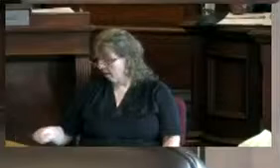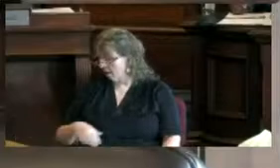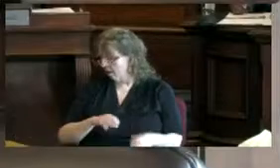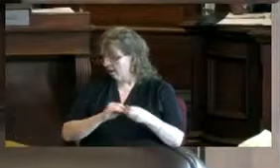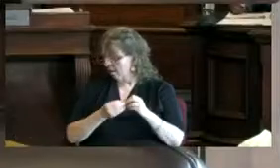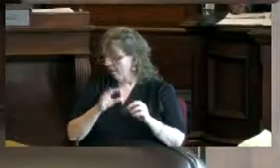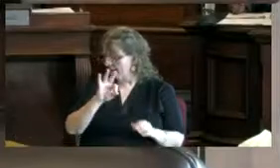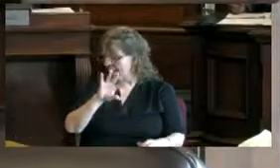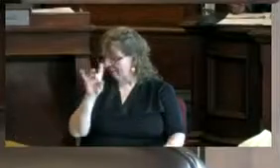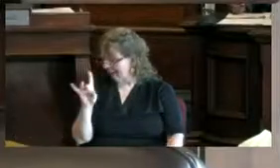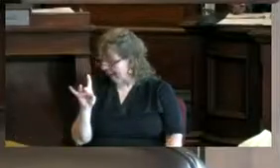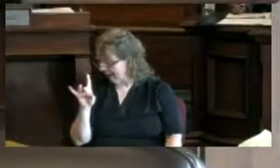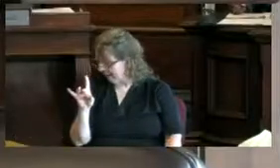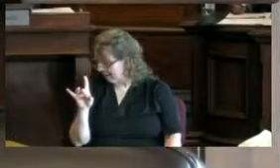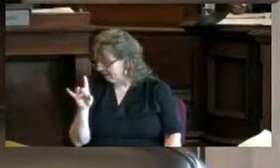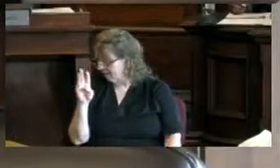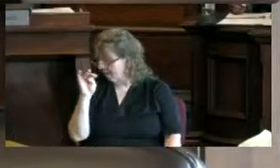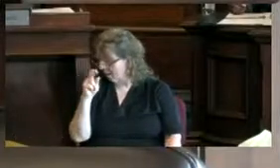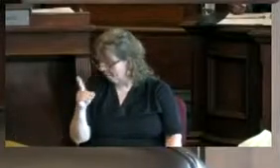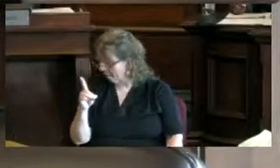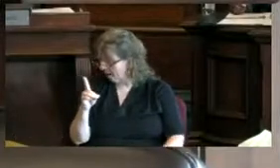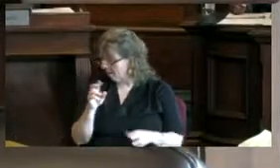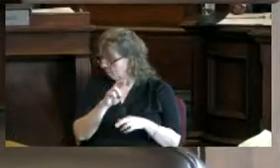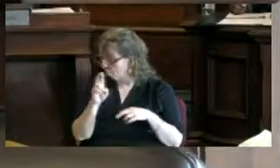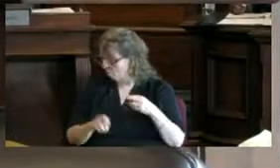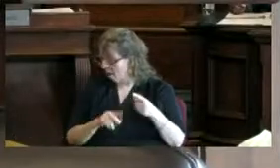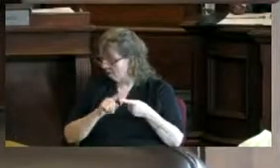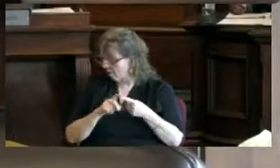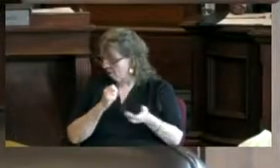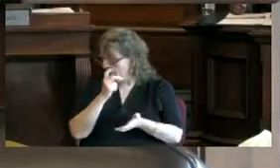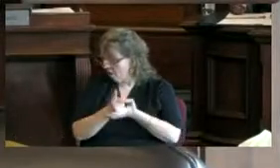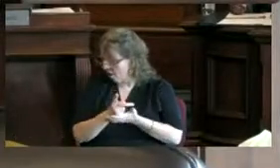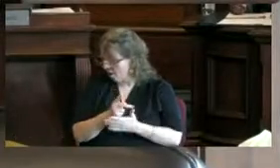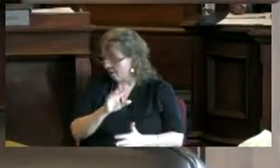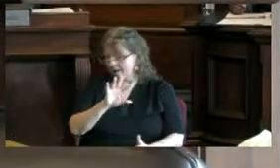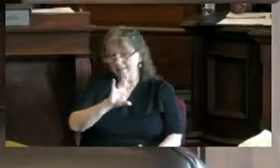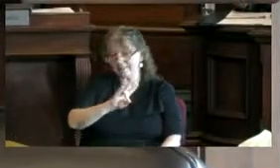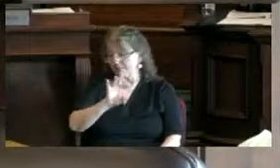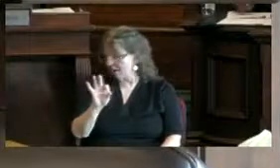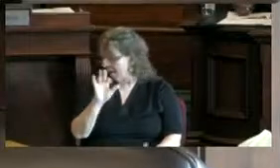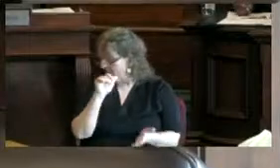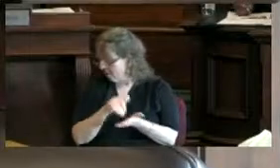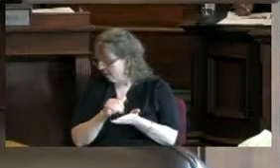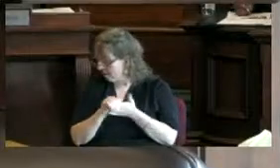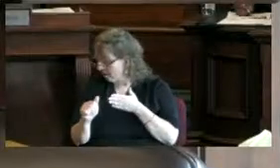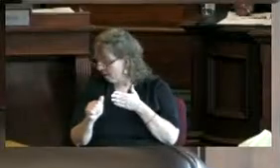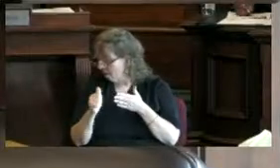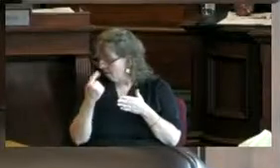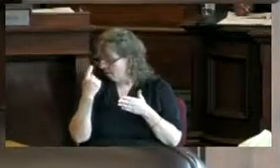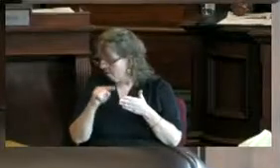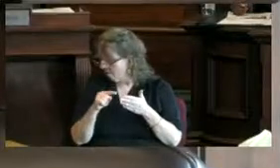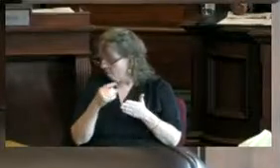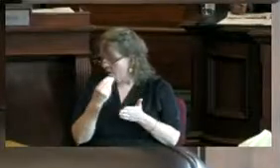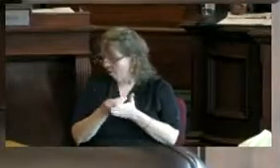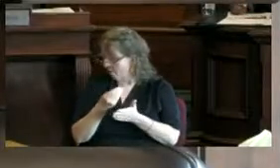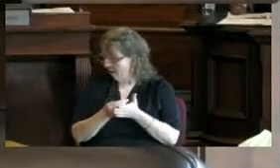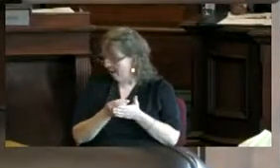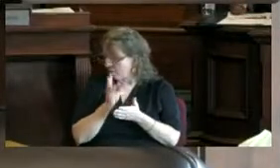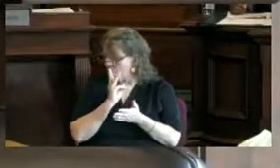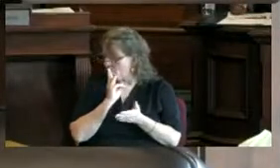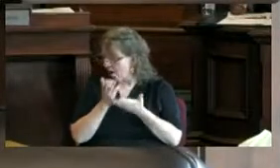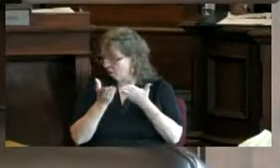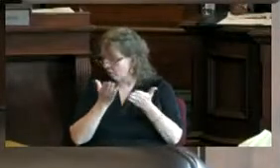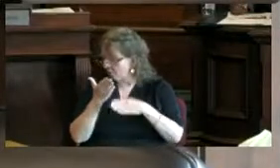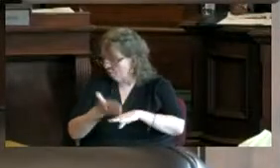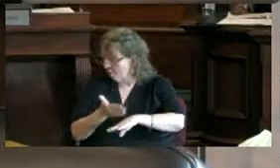carries. Introductory number 98, a bond ordinance of the City of Rochester, New York, authorizing the issuance of the $79,000 bond of said city to finance